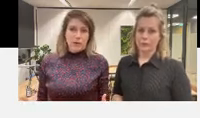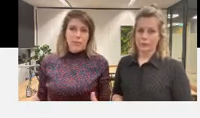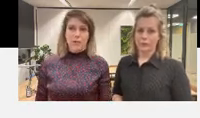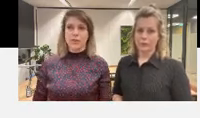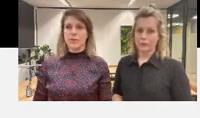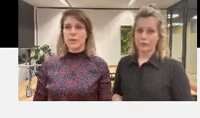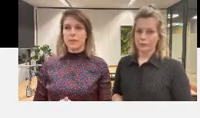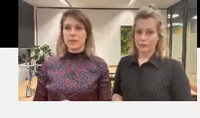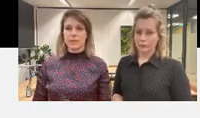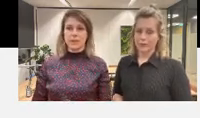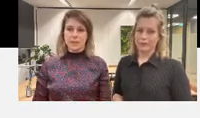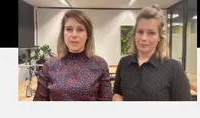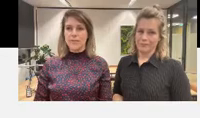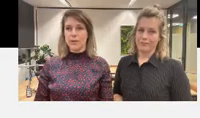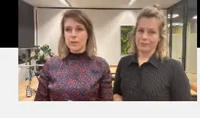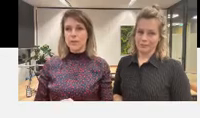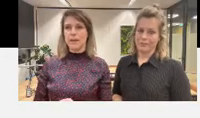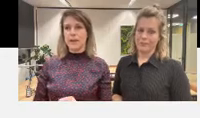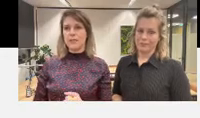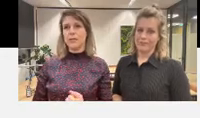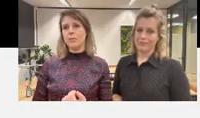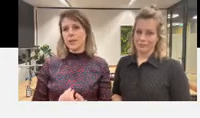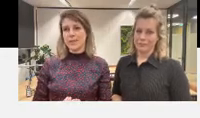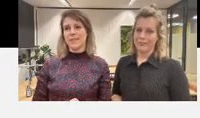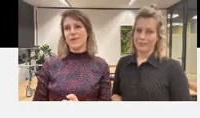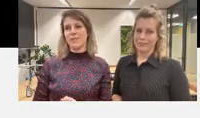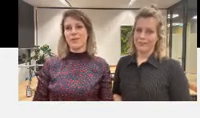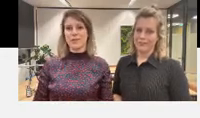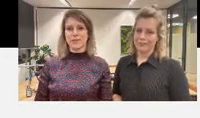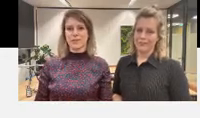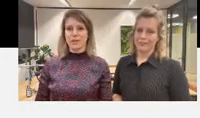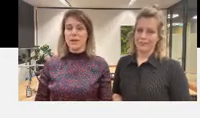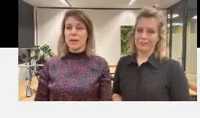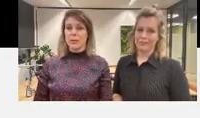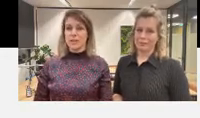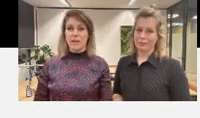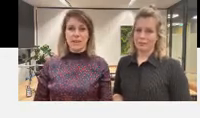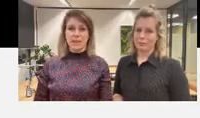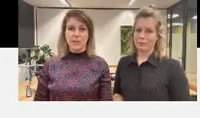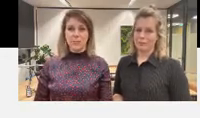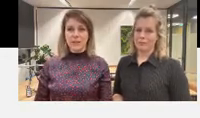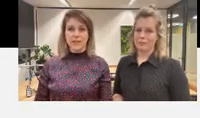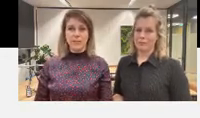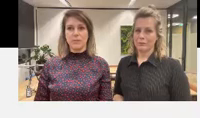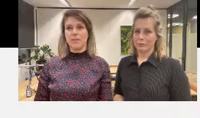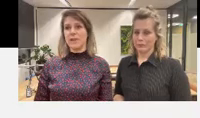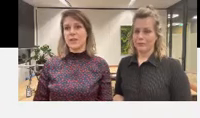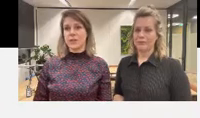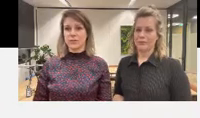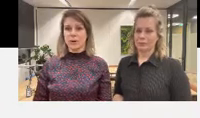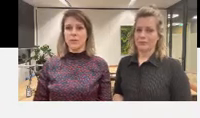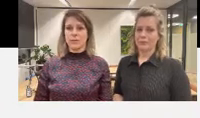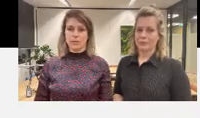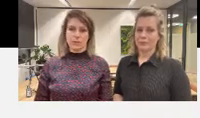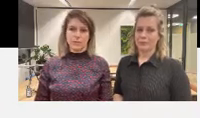of trauma-focused treatment, and decreased avoidance behavior within trauma-focused treatment, which may lead to better implementation